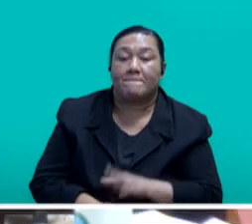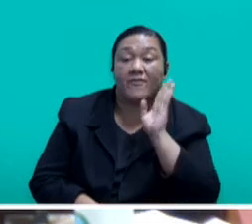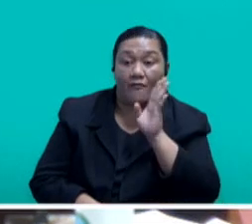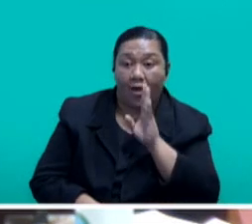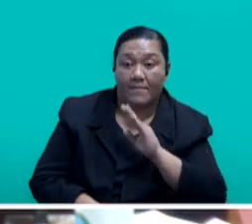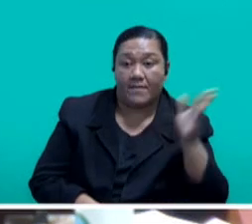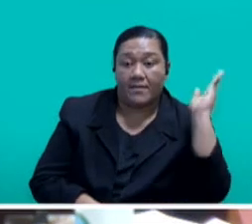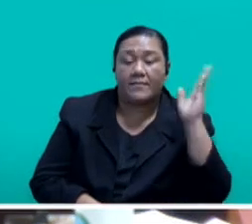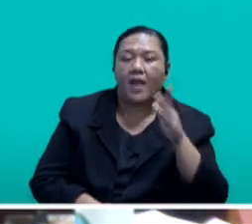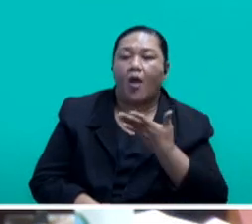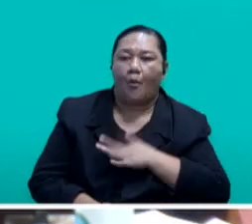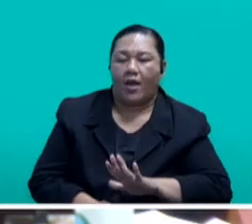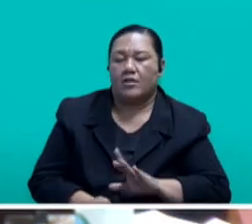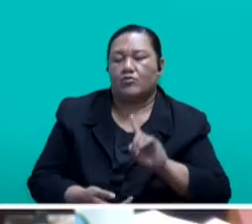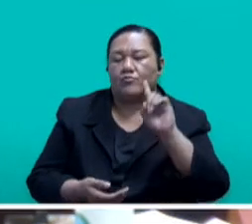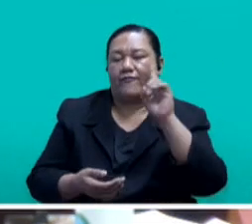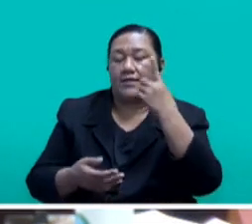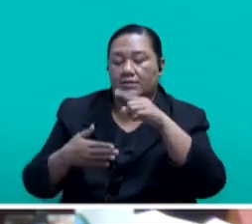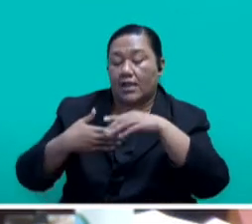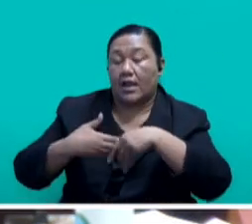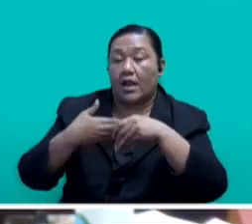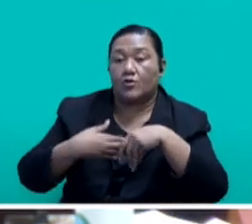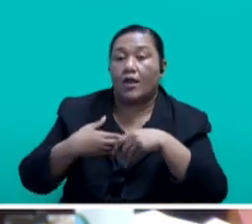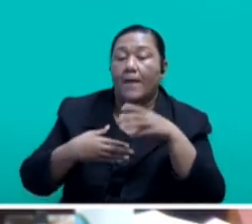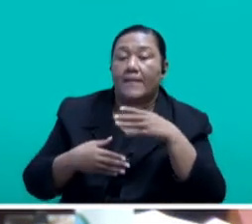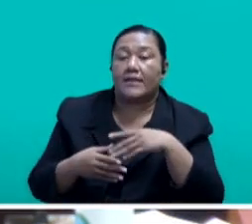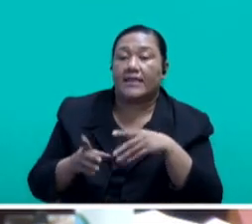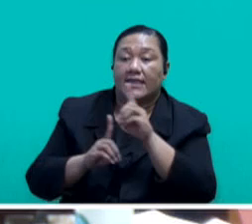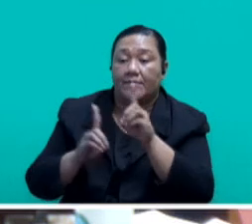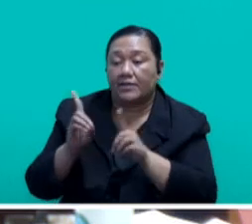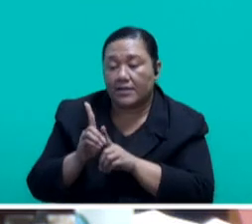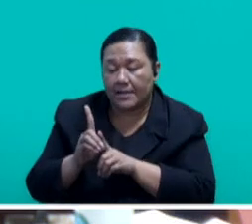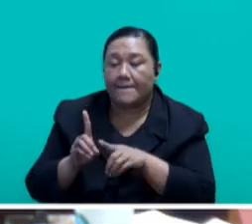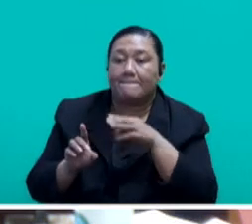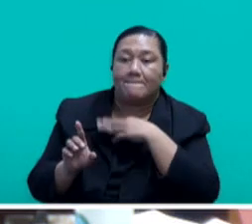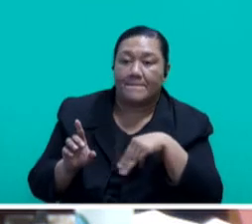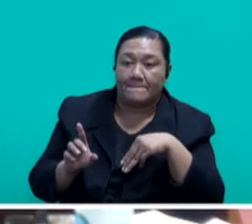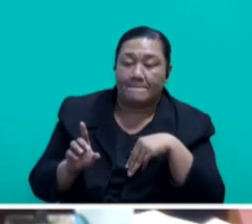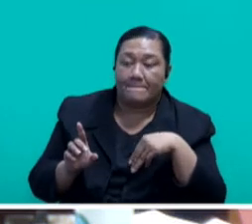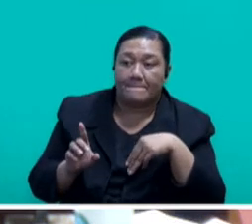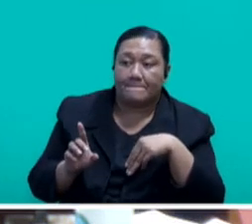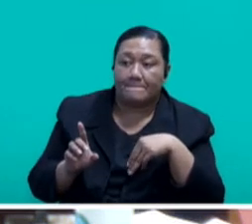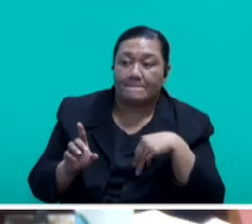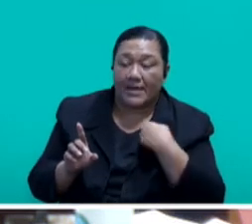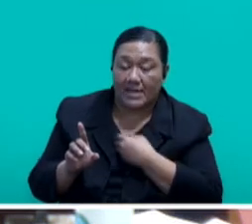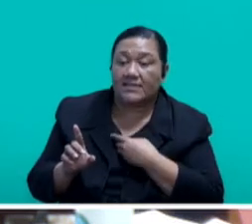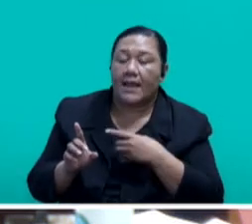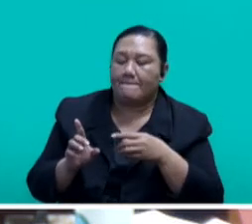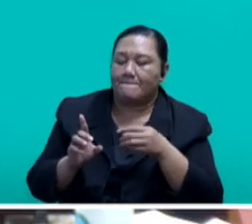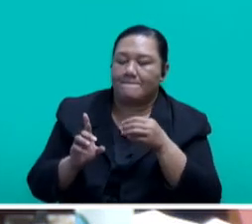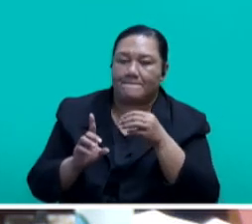Prime Minister and Minister for Finance, Strategic Planning, National Development and